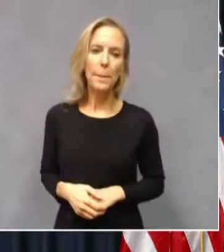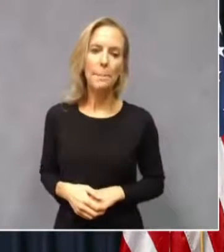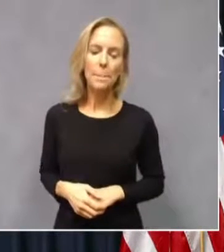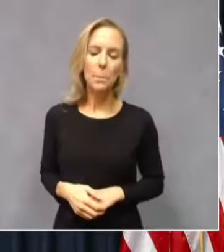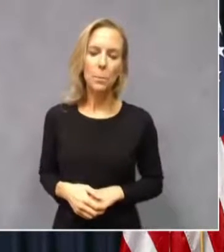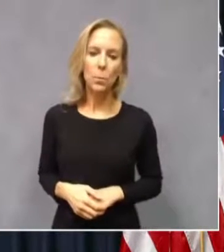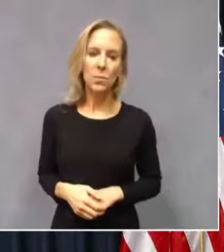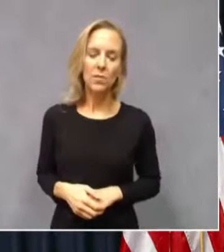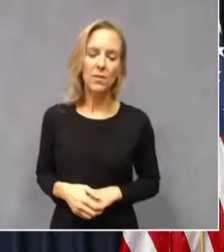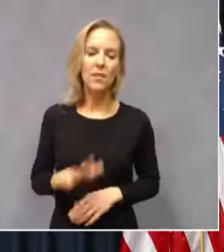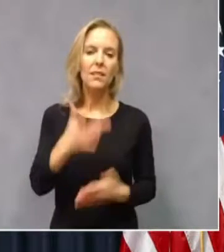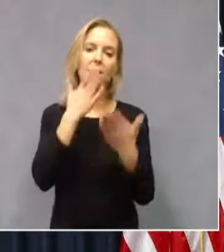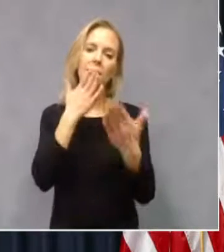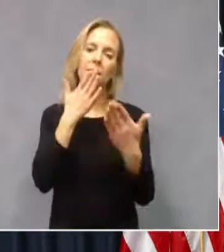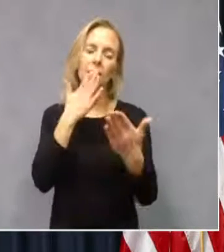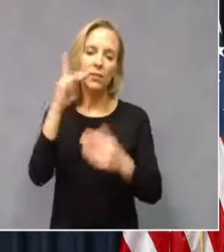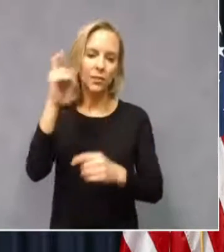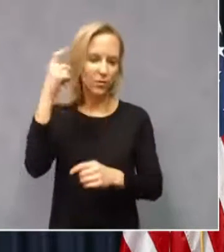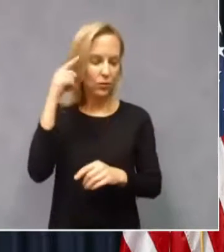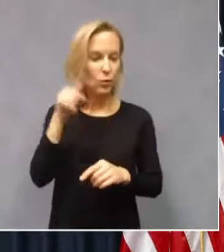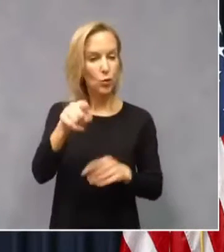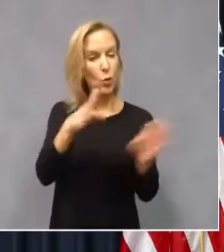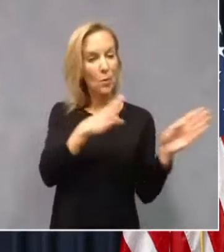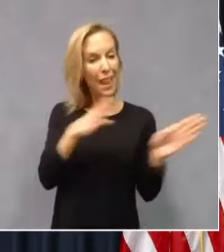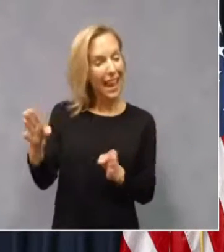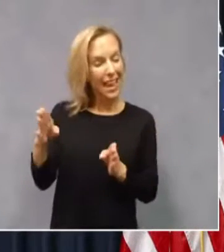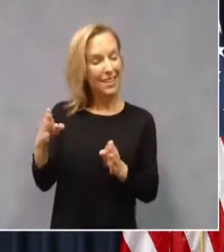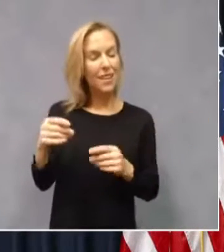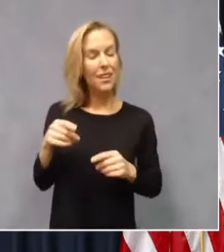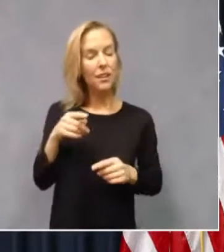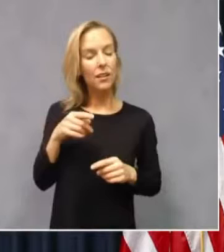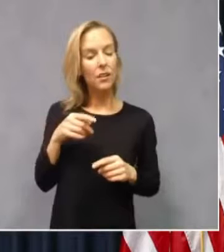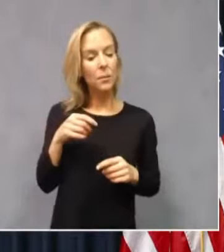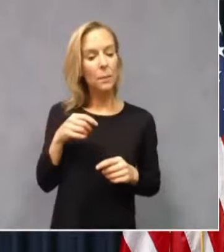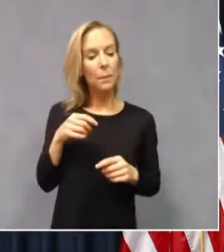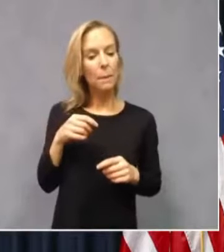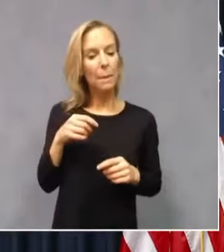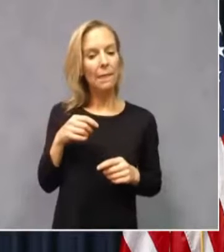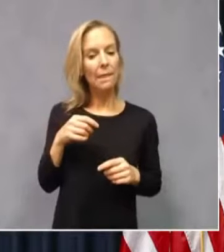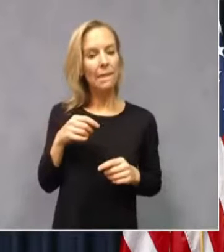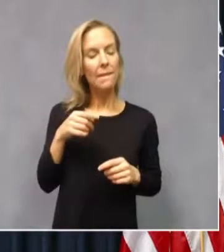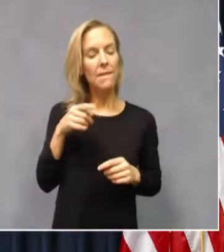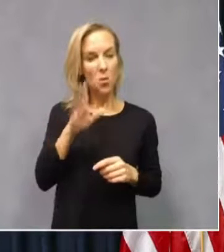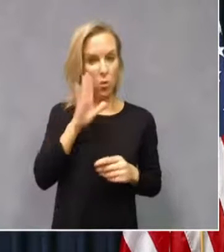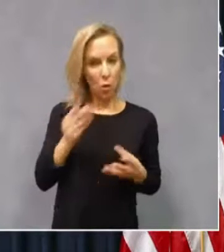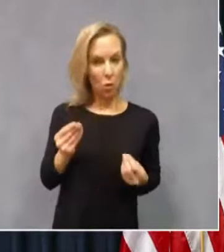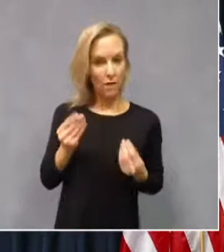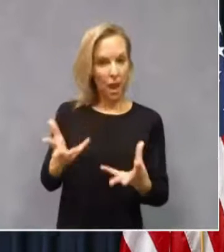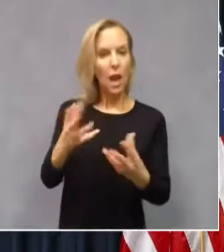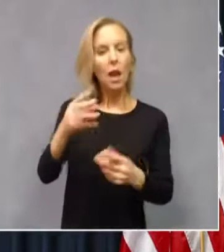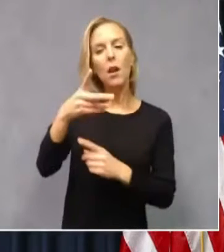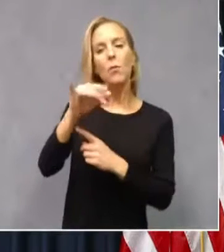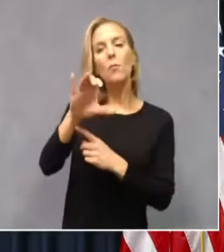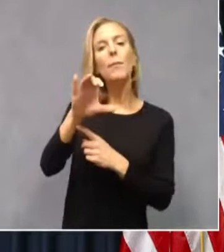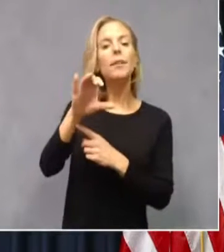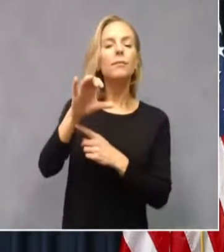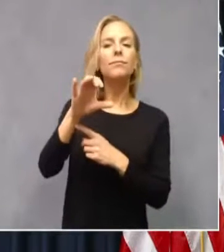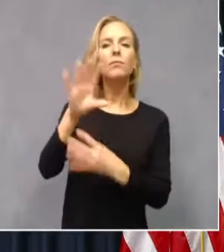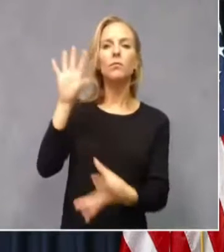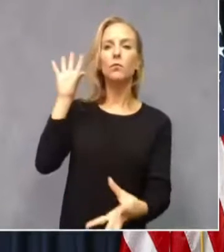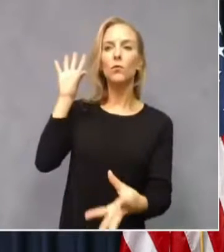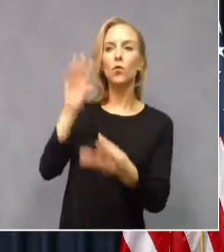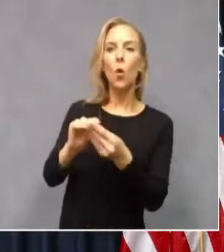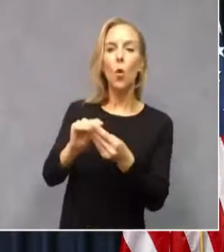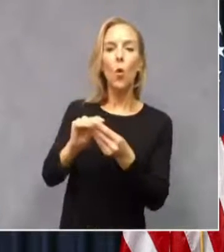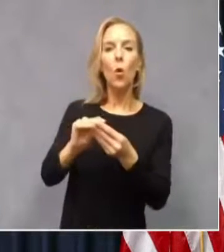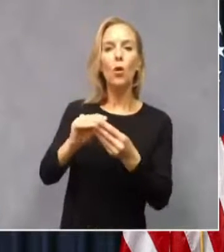Thanks, Governor. Do you plan on providing a public running total of how many people are being vaccinated each